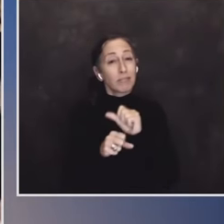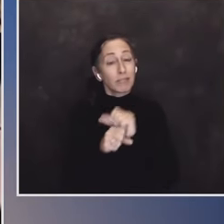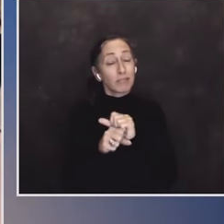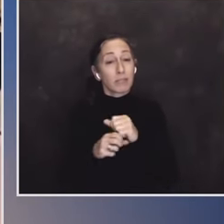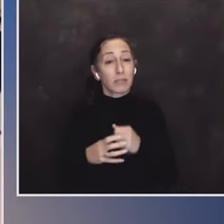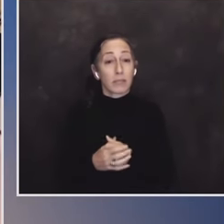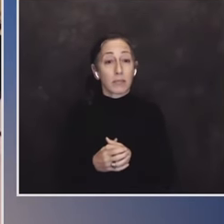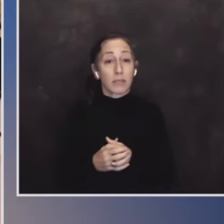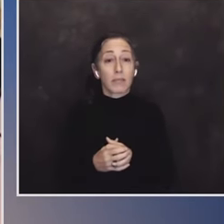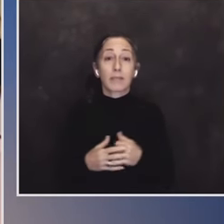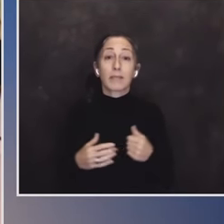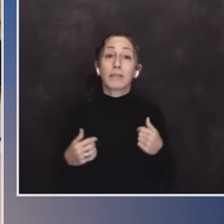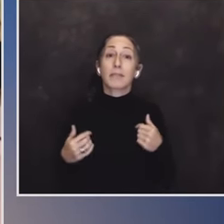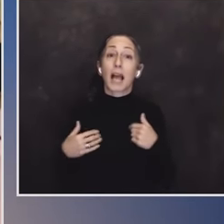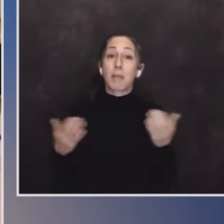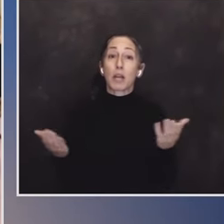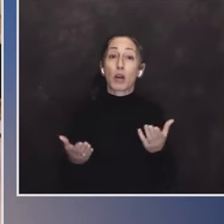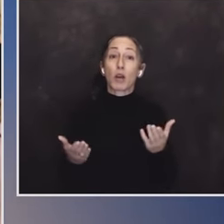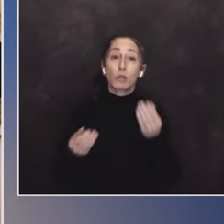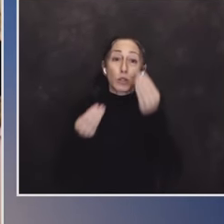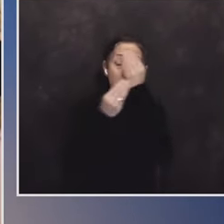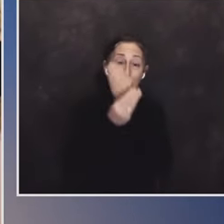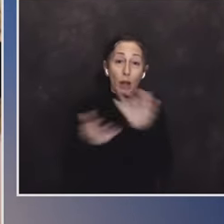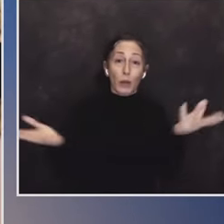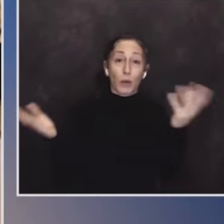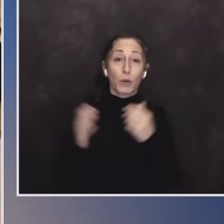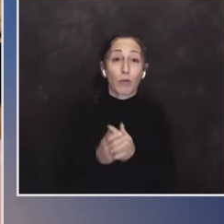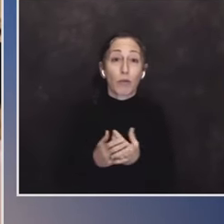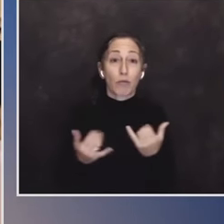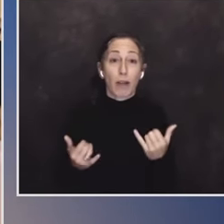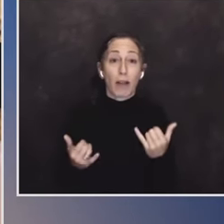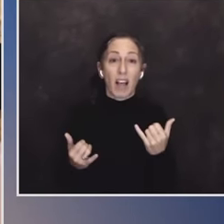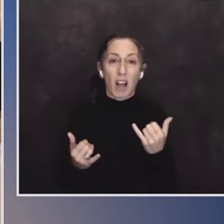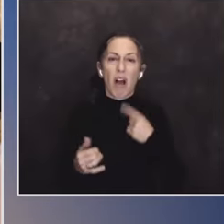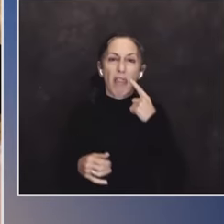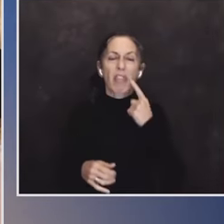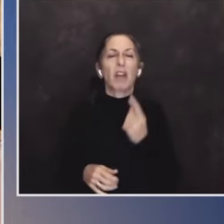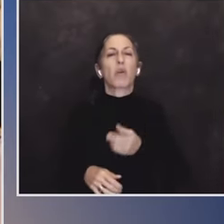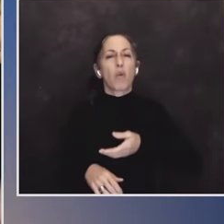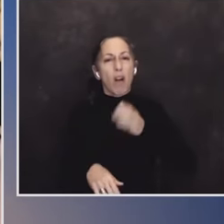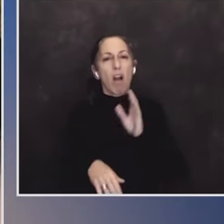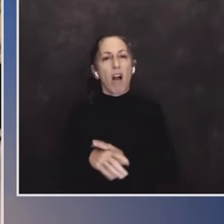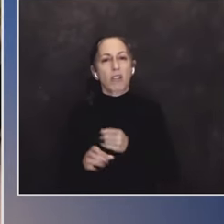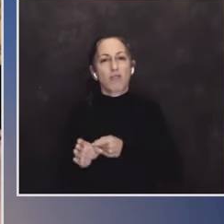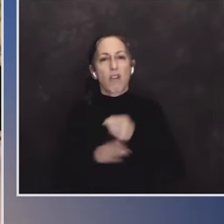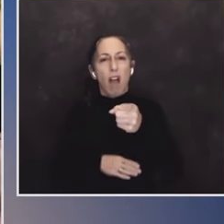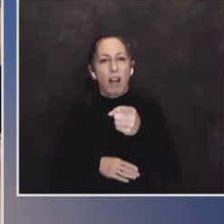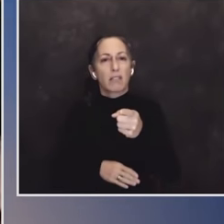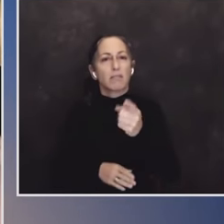I'm here to tell you tonight, we believe we're on track to win this election. Yes.